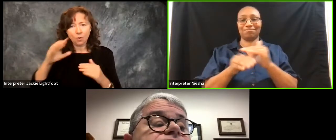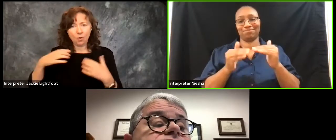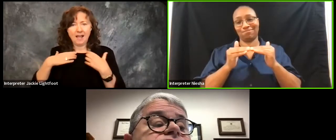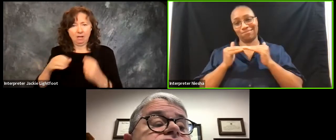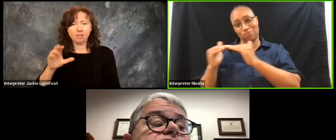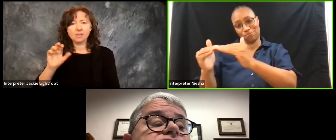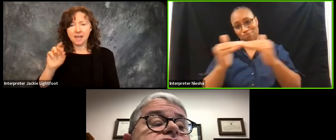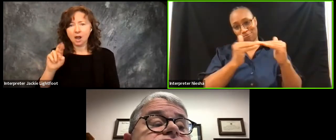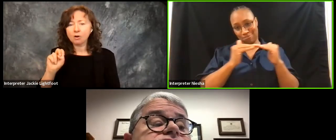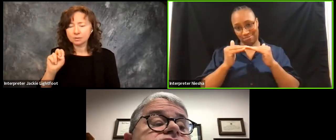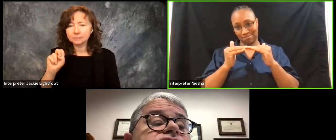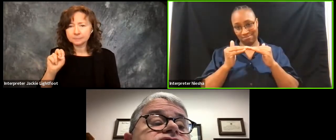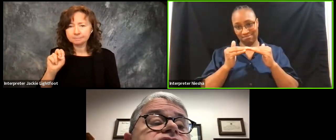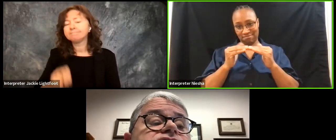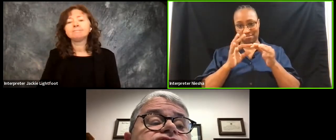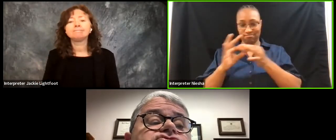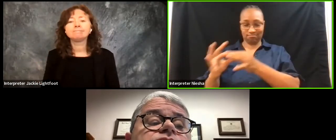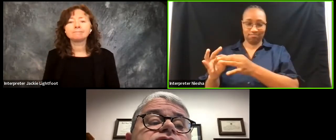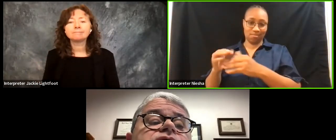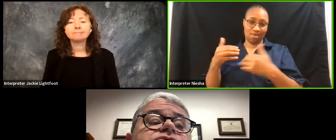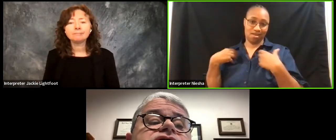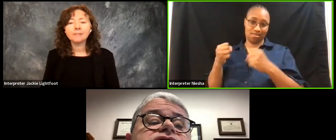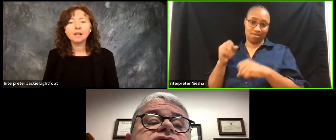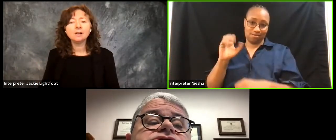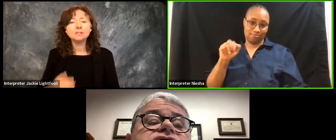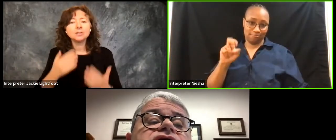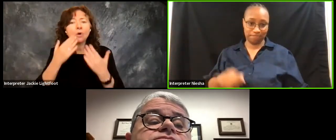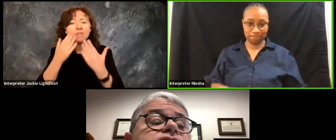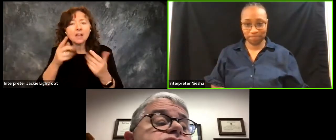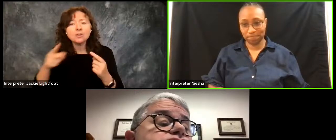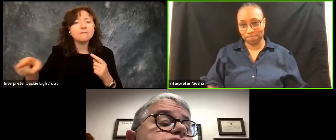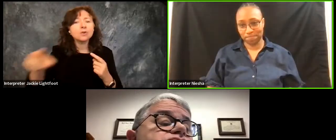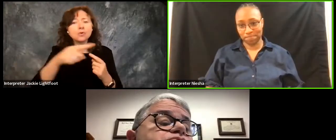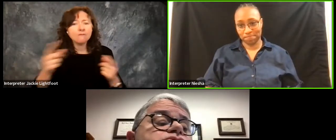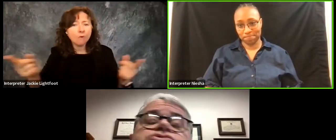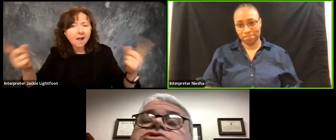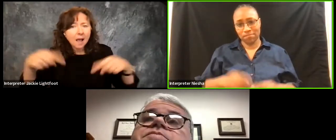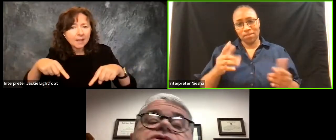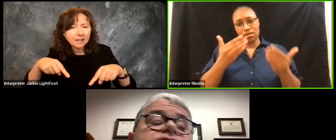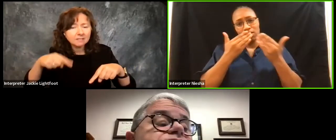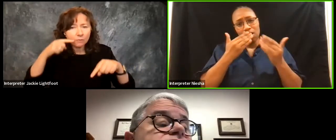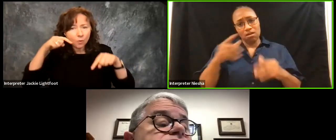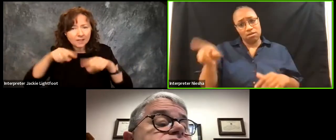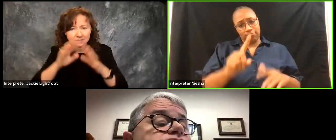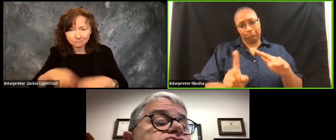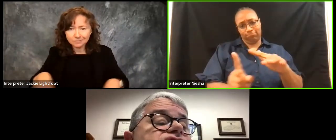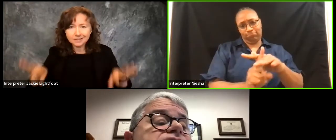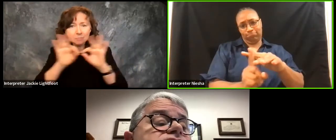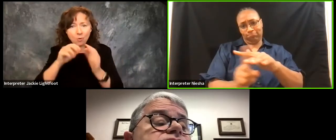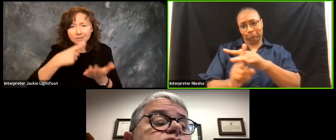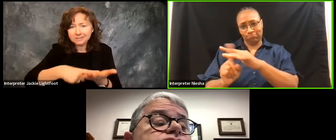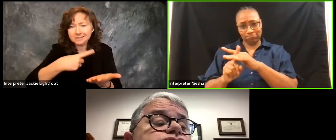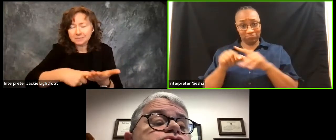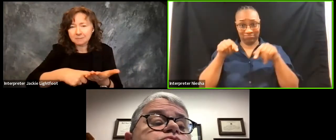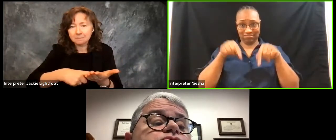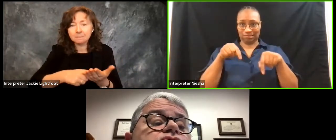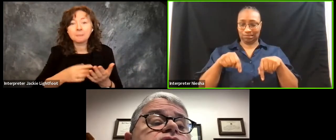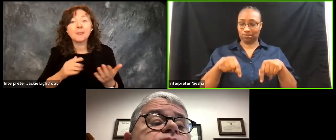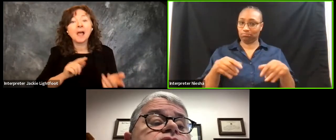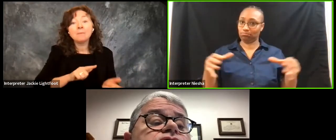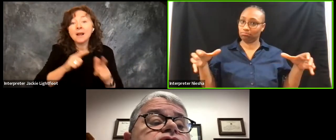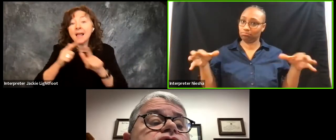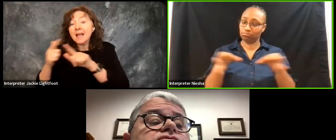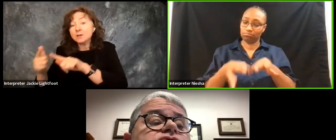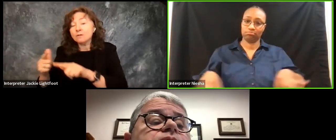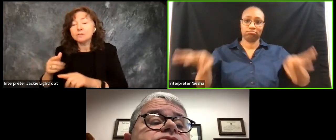healthcare. Again, thank you for stepping up and dedicating time to this important topic. With that, I'm going to turn the